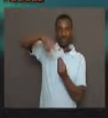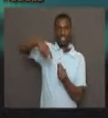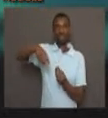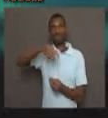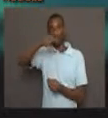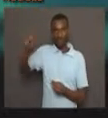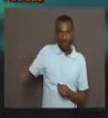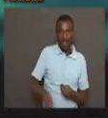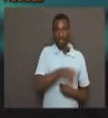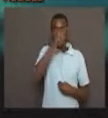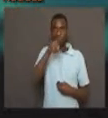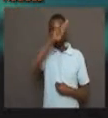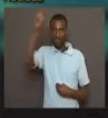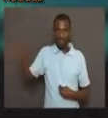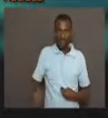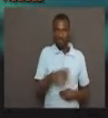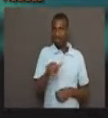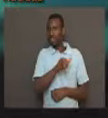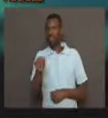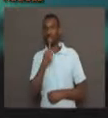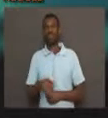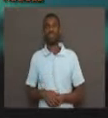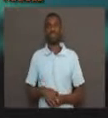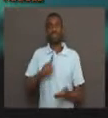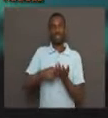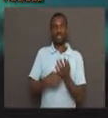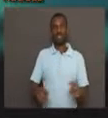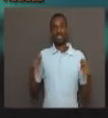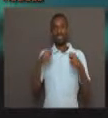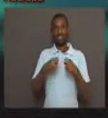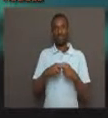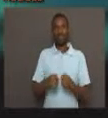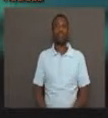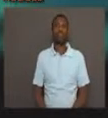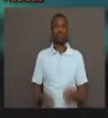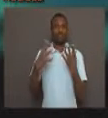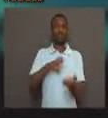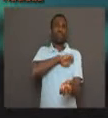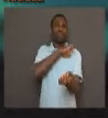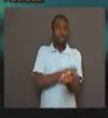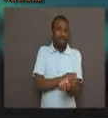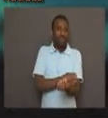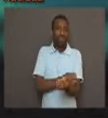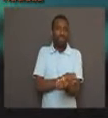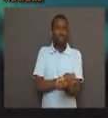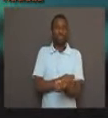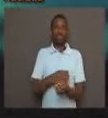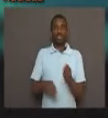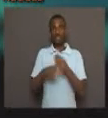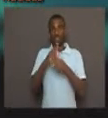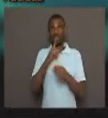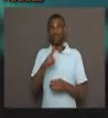His theory explained that electrons in a lower energy state would